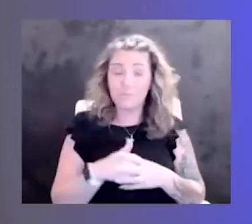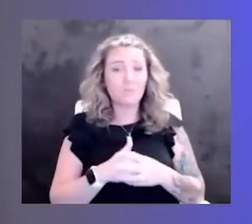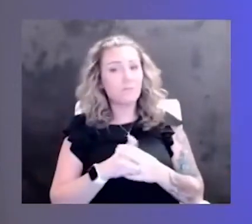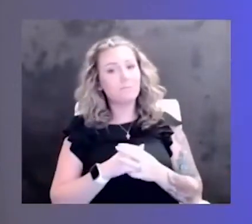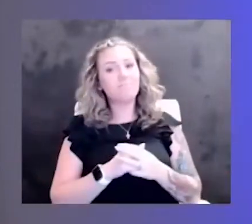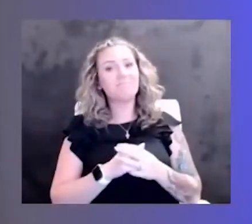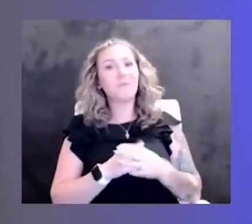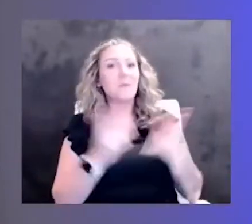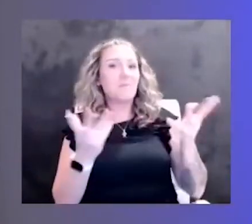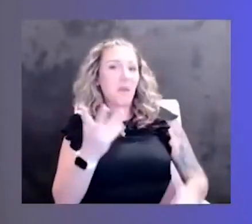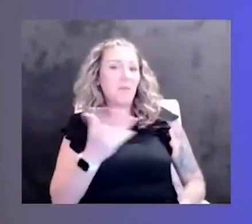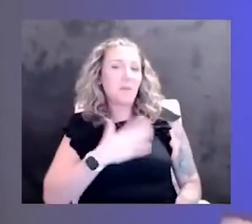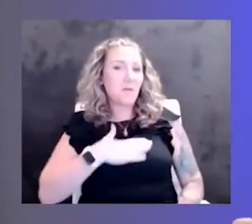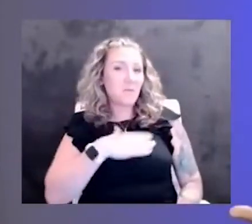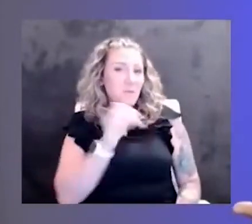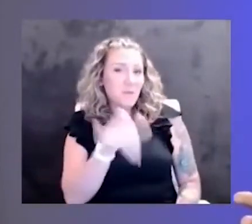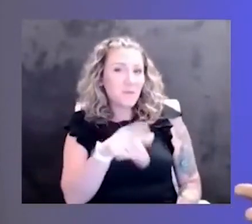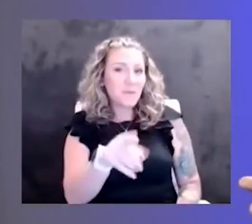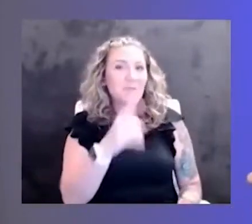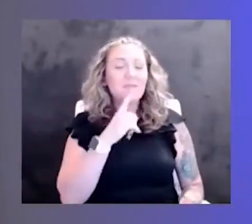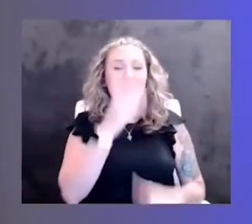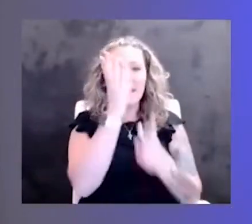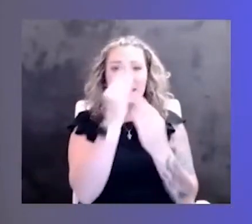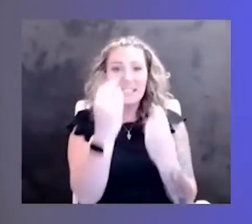that the data doesn't